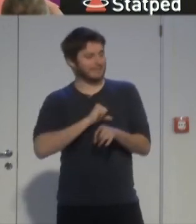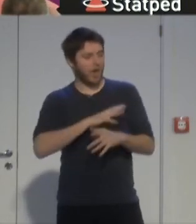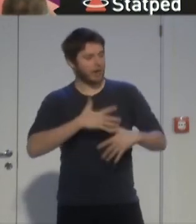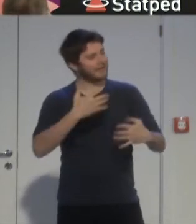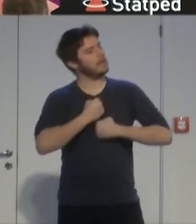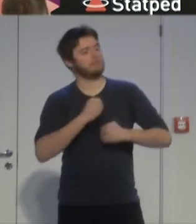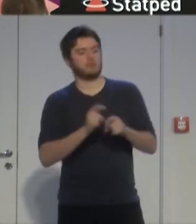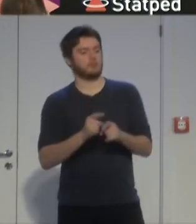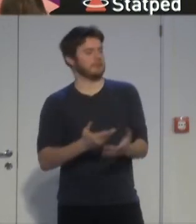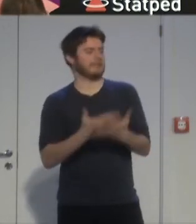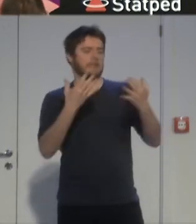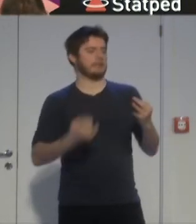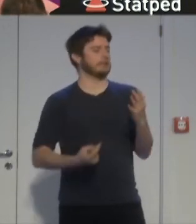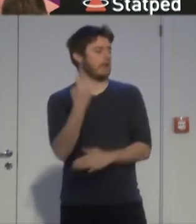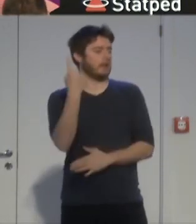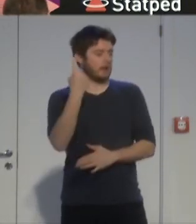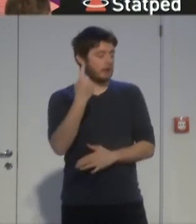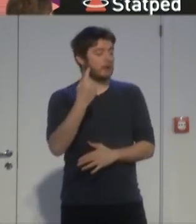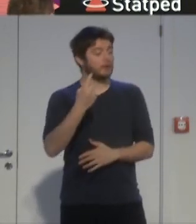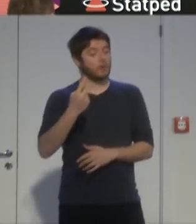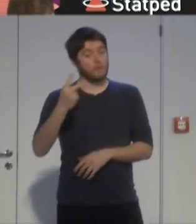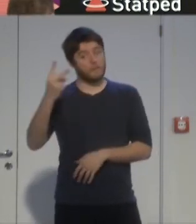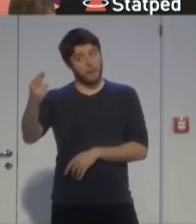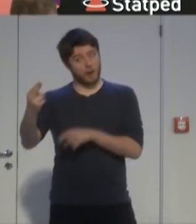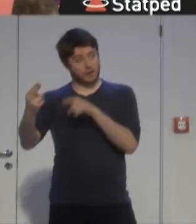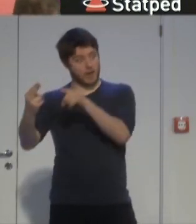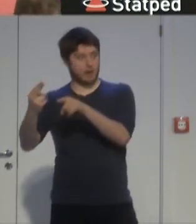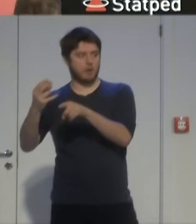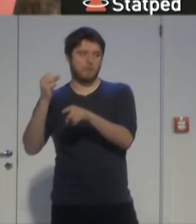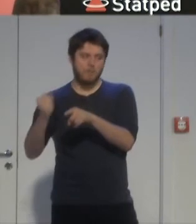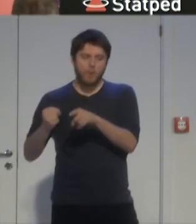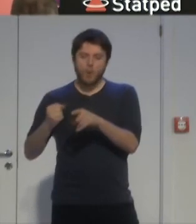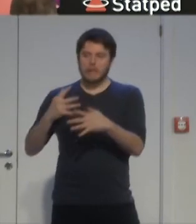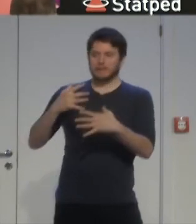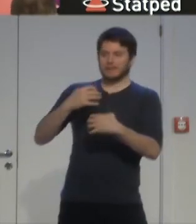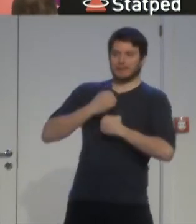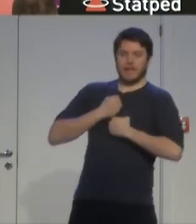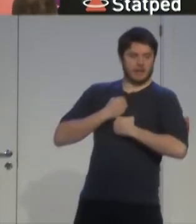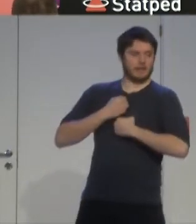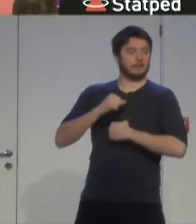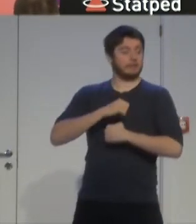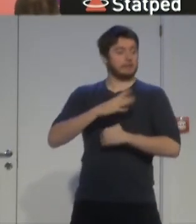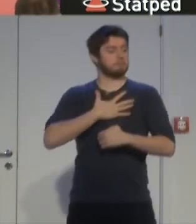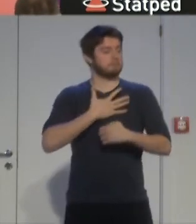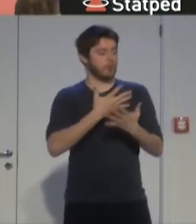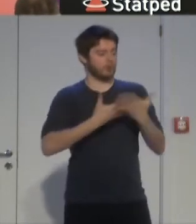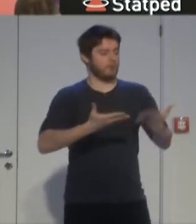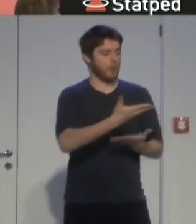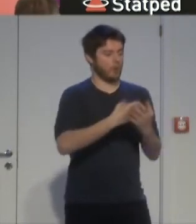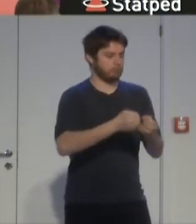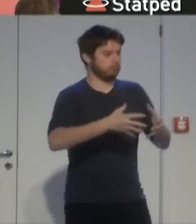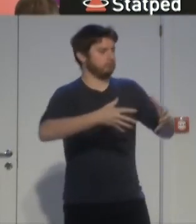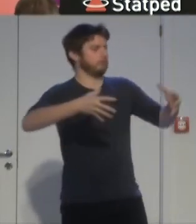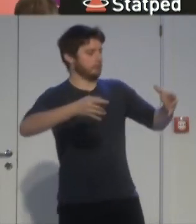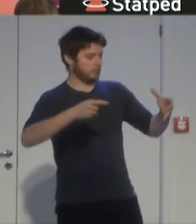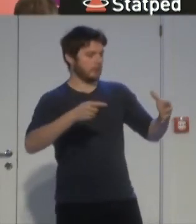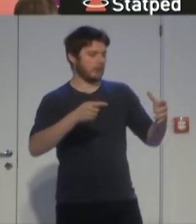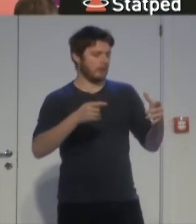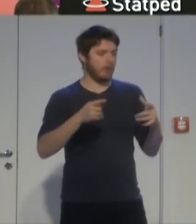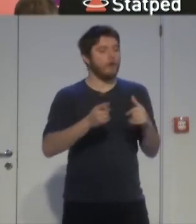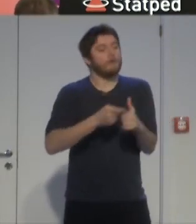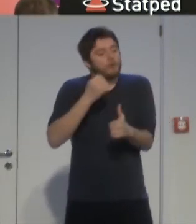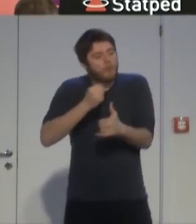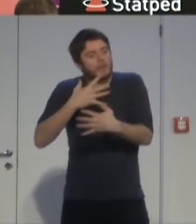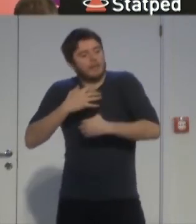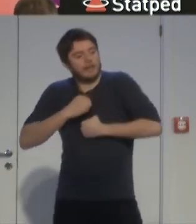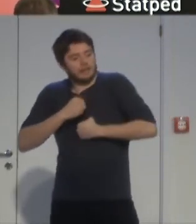that in the role of the partner, we need to trust in the other for languaging to happen. We need to trust that the other can engage in